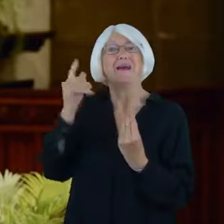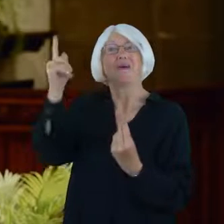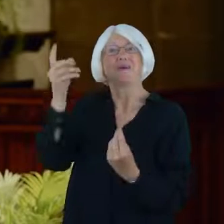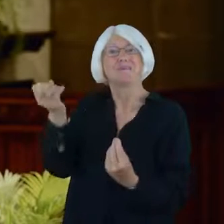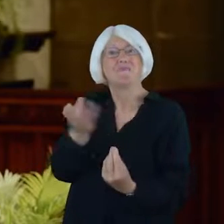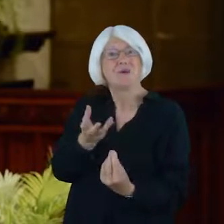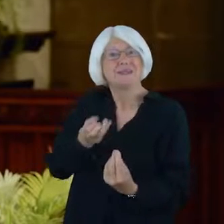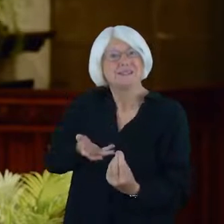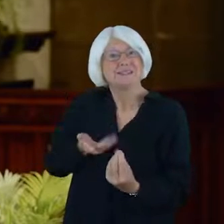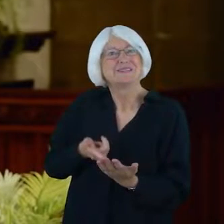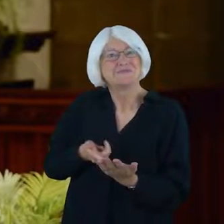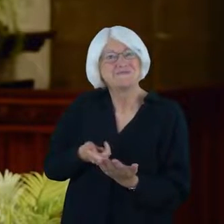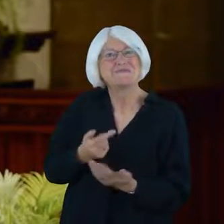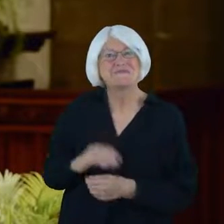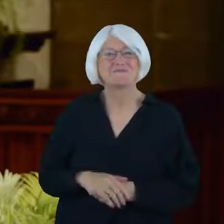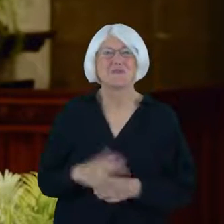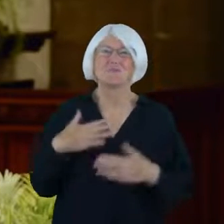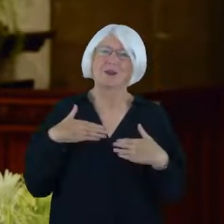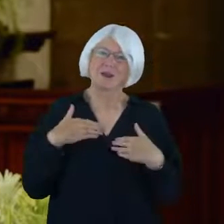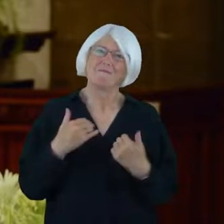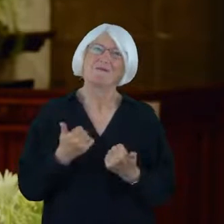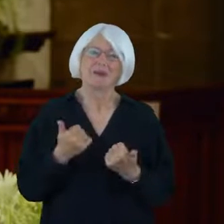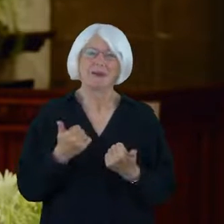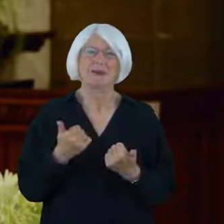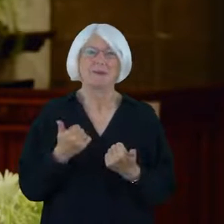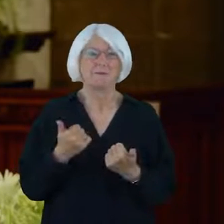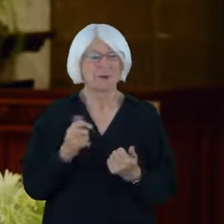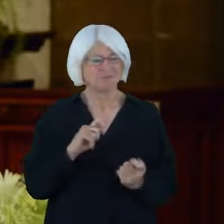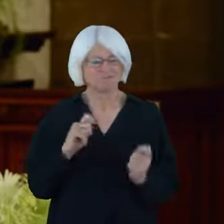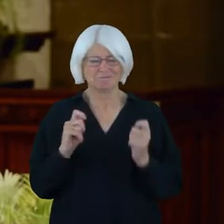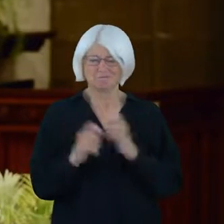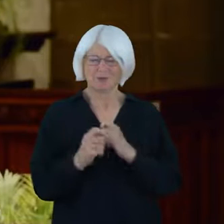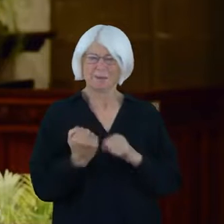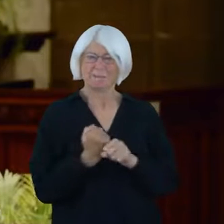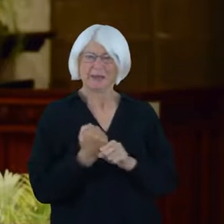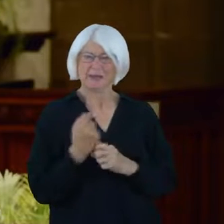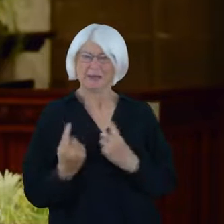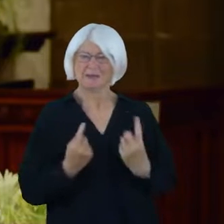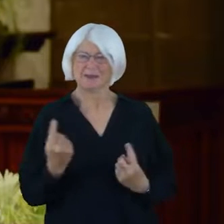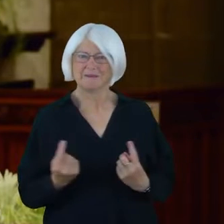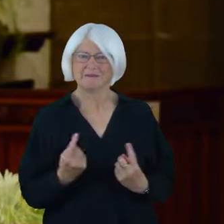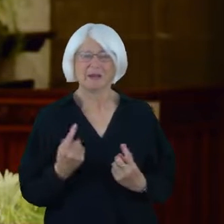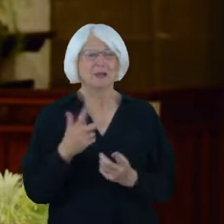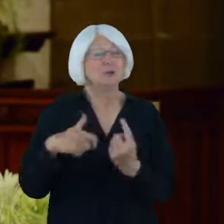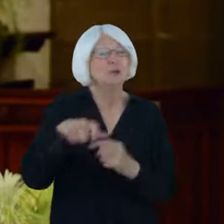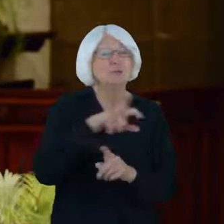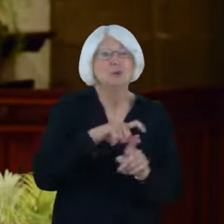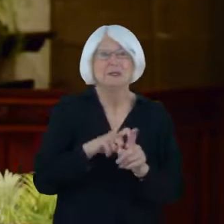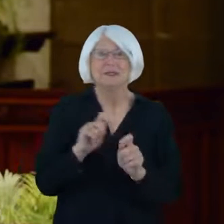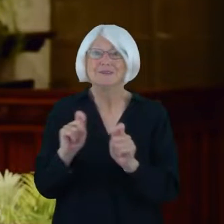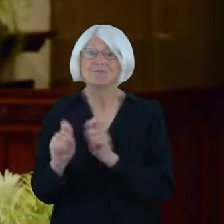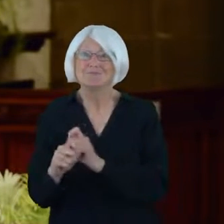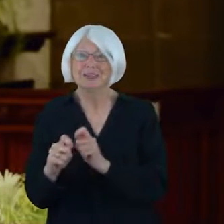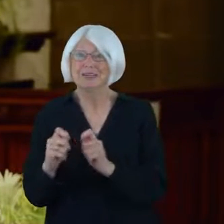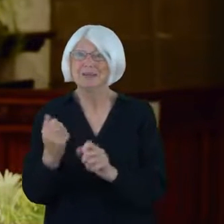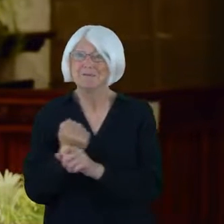of God. Recovery is a remaking of ourselves and our communities as we